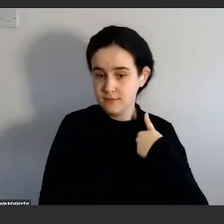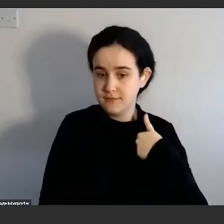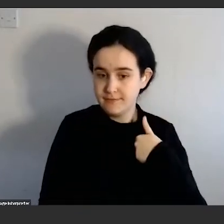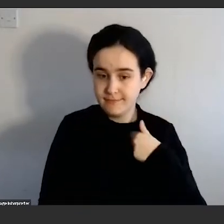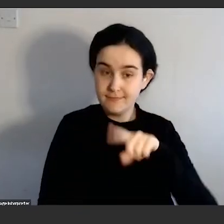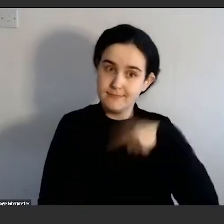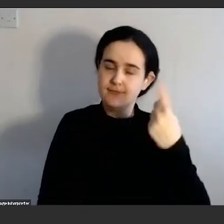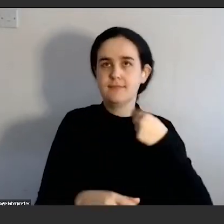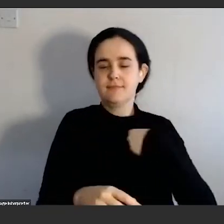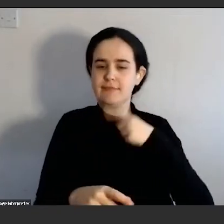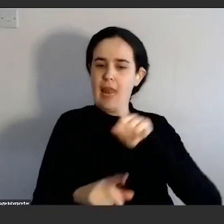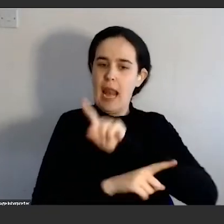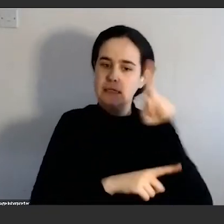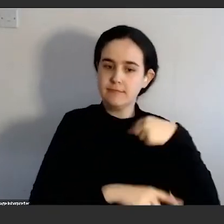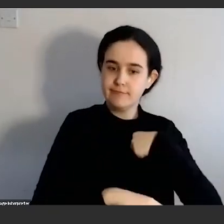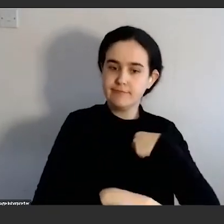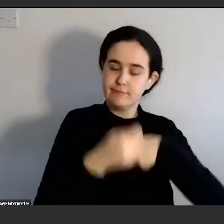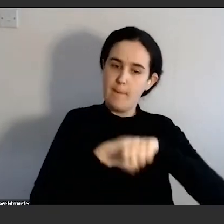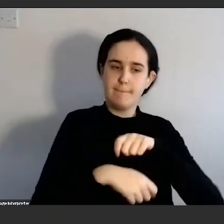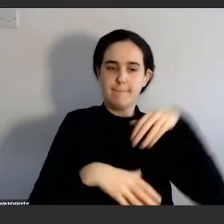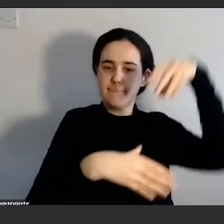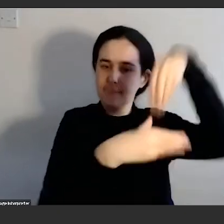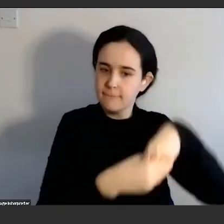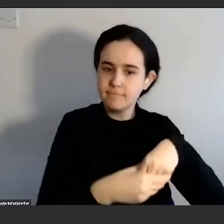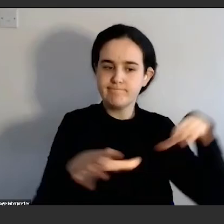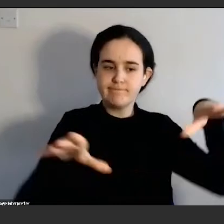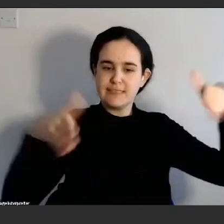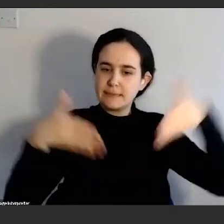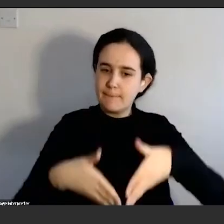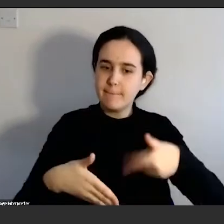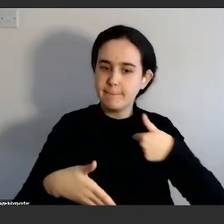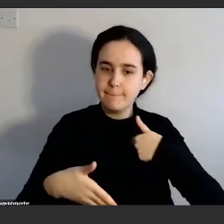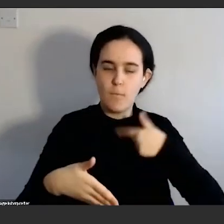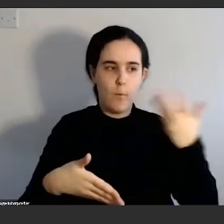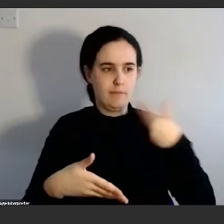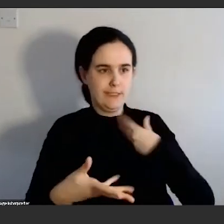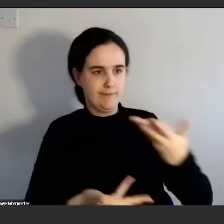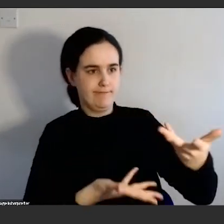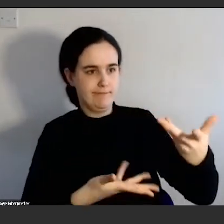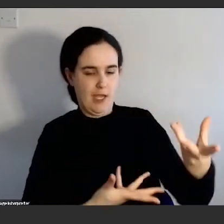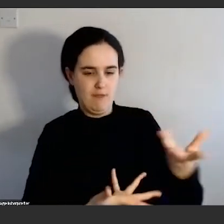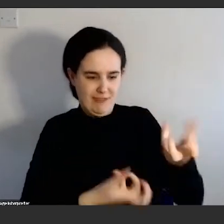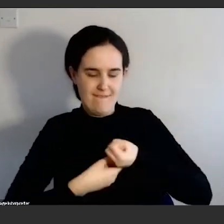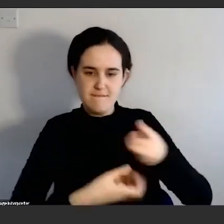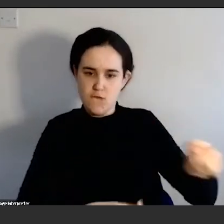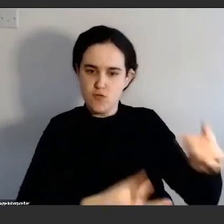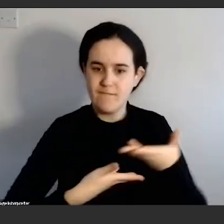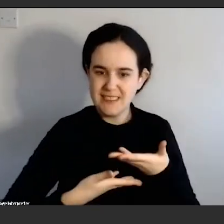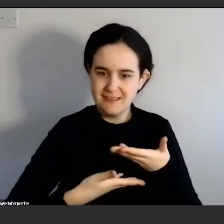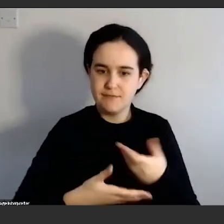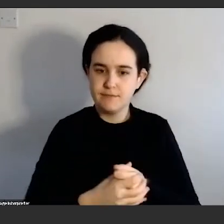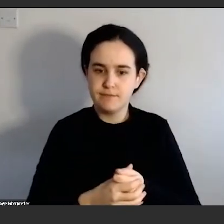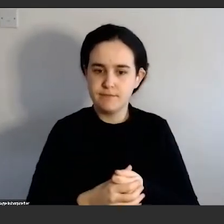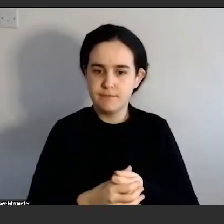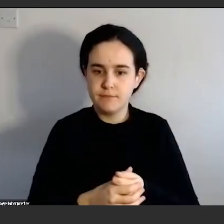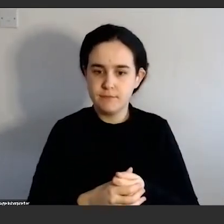was quite an extraordinary experience because I worked as a professional in there, and then suddenly becoming a patient, I lost my voice